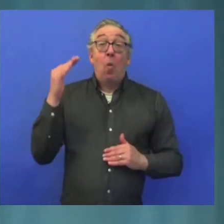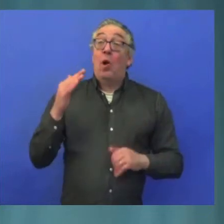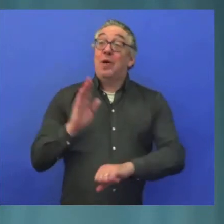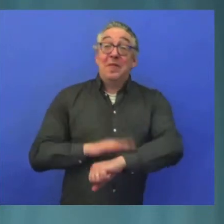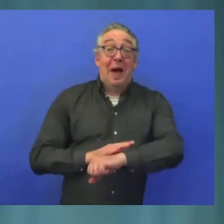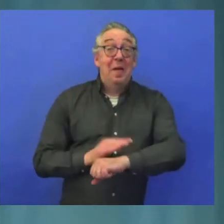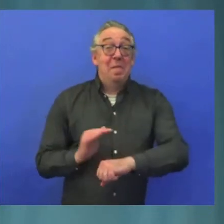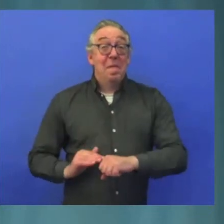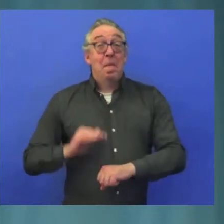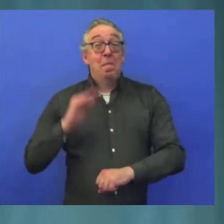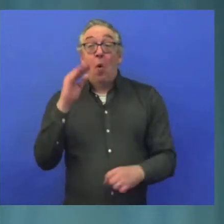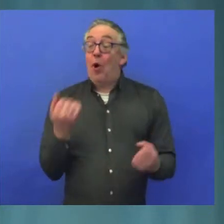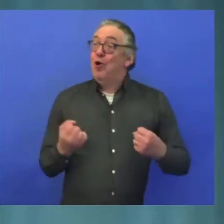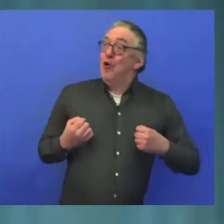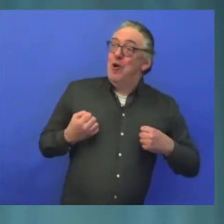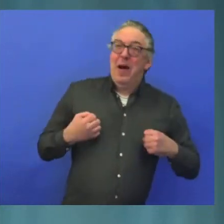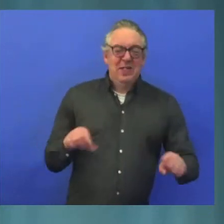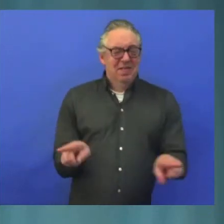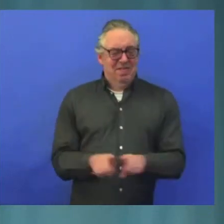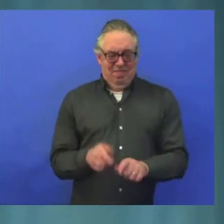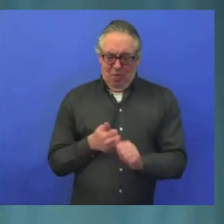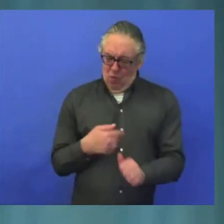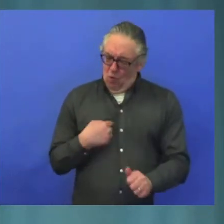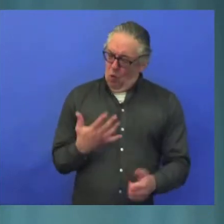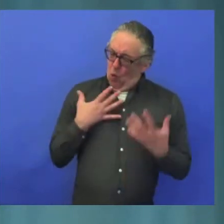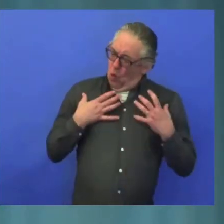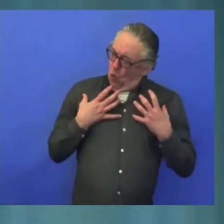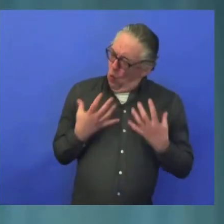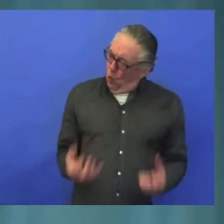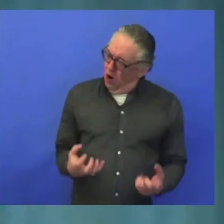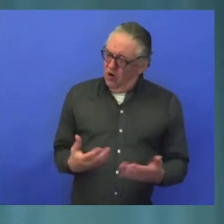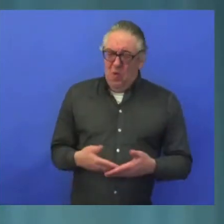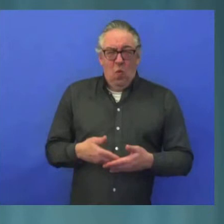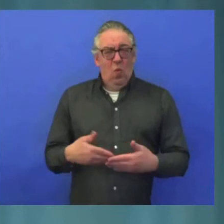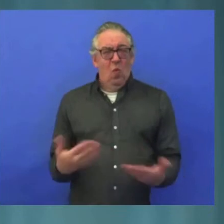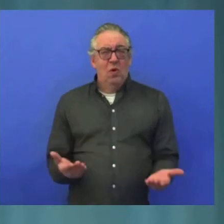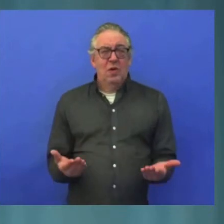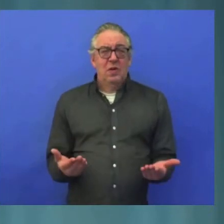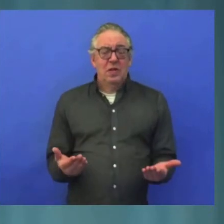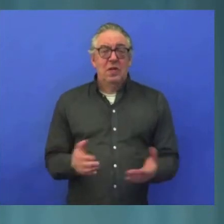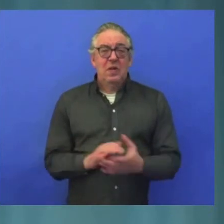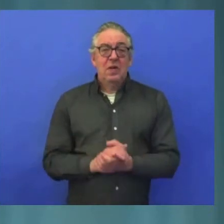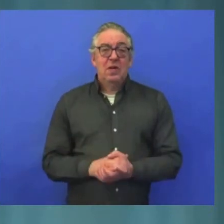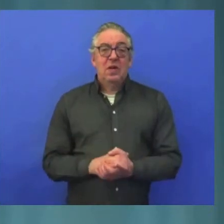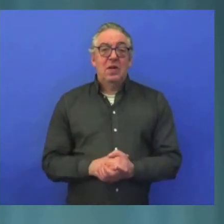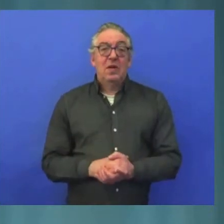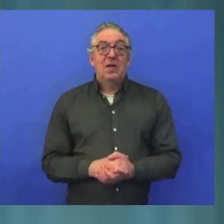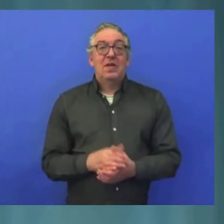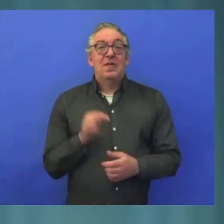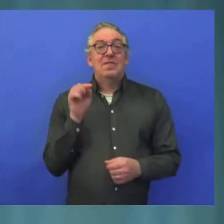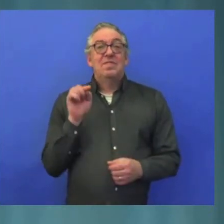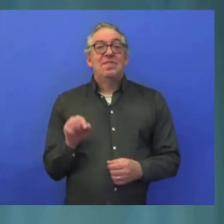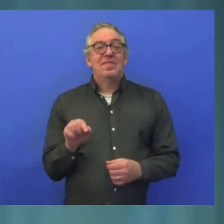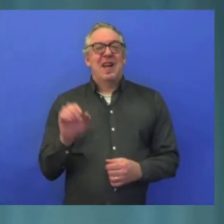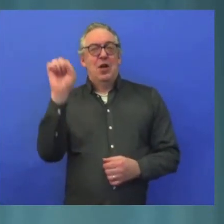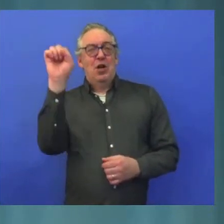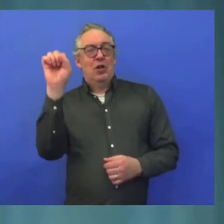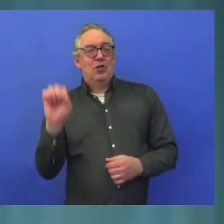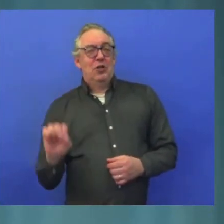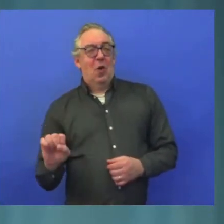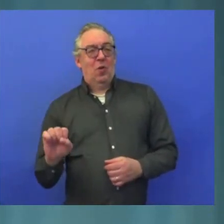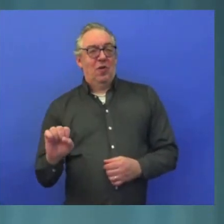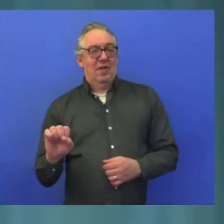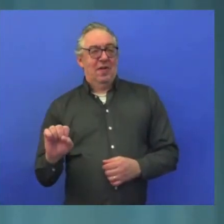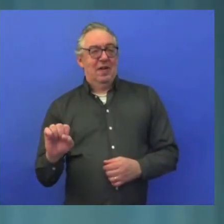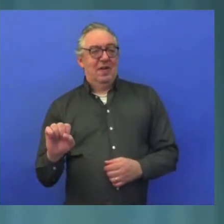really want to. In my case, it was to settle down in Carinthia and living the dream together with